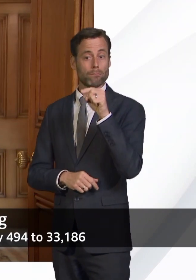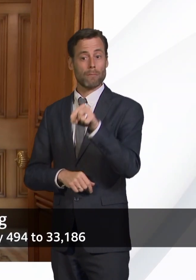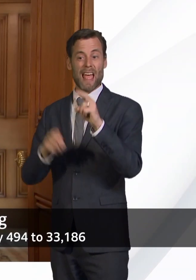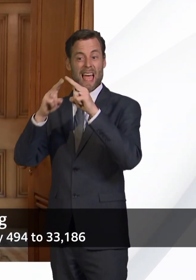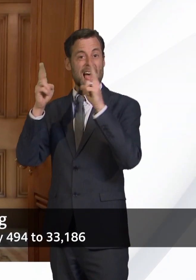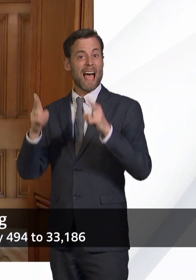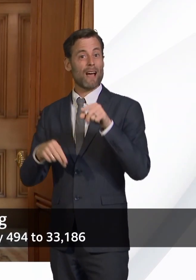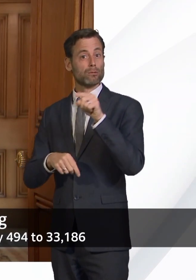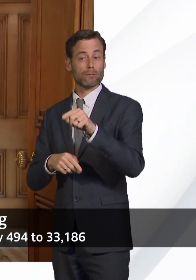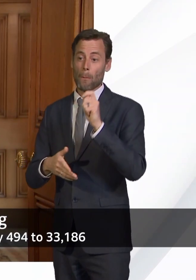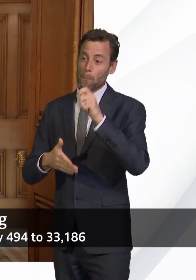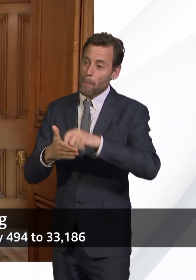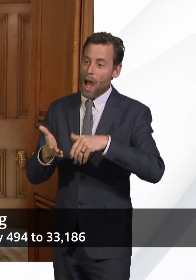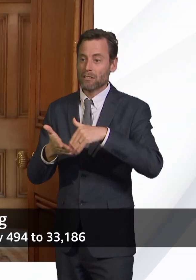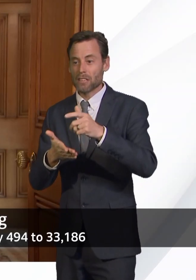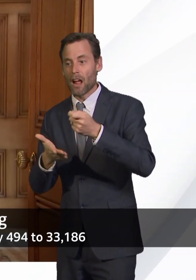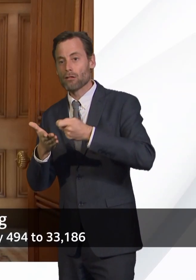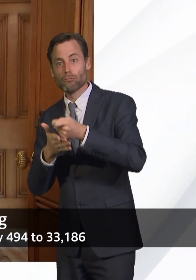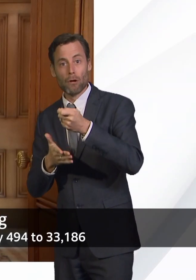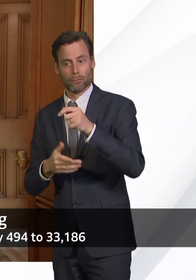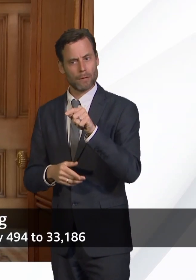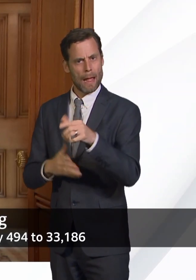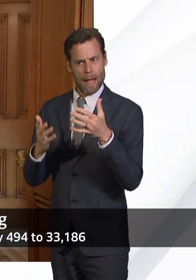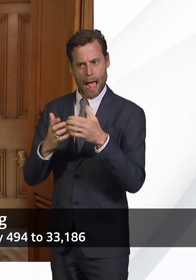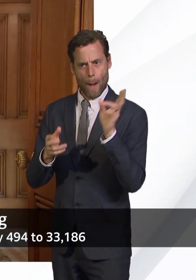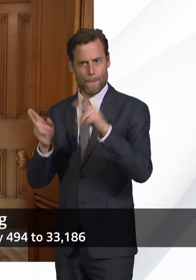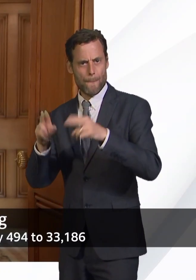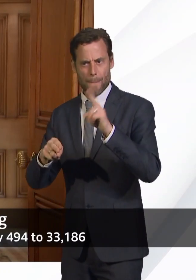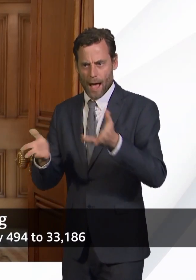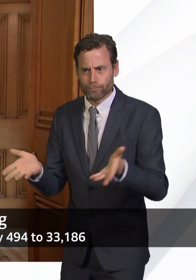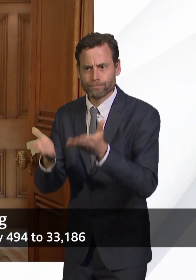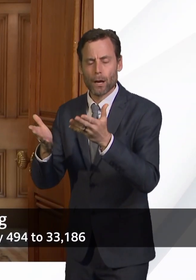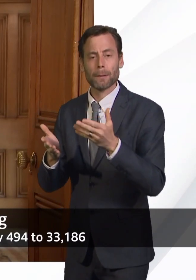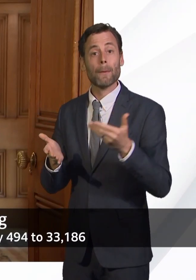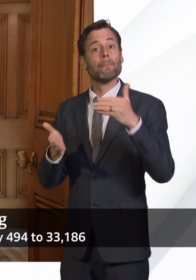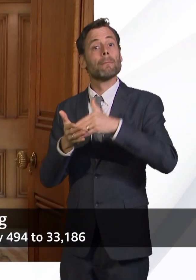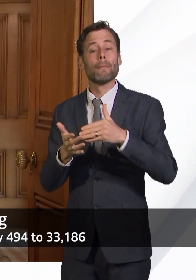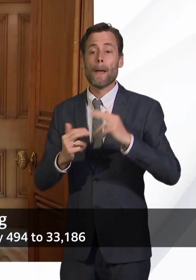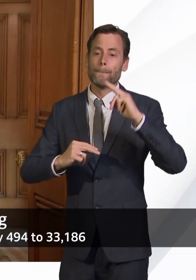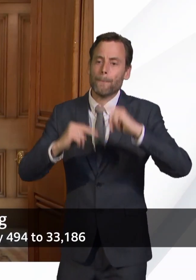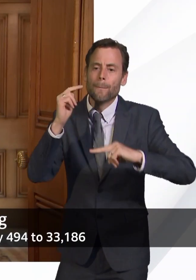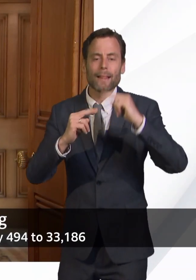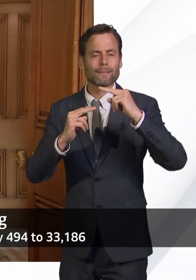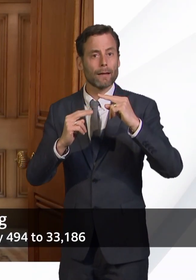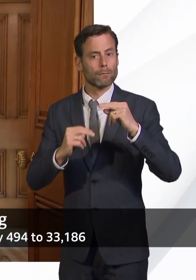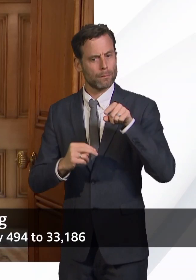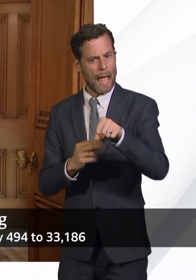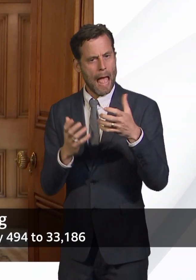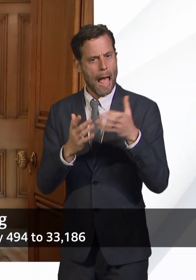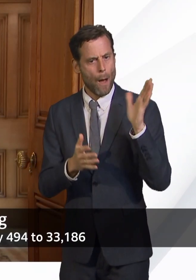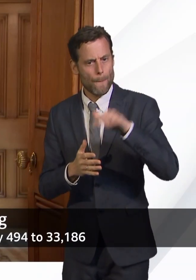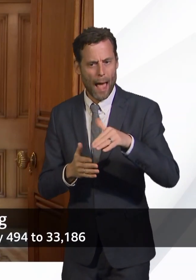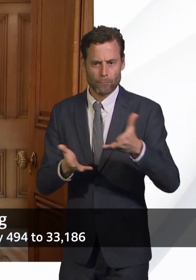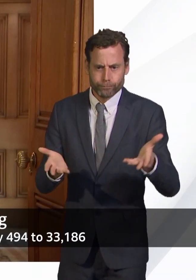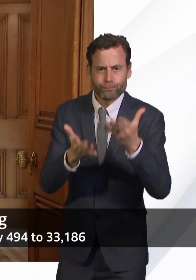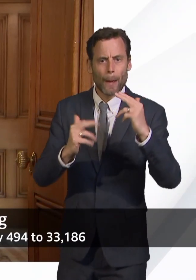construction industry. I'm sure this will be of interest to many people at home who are hoping to move house, and I'd like to set